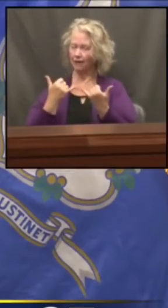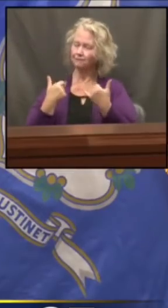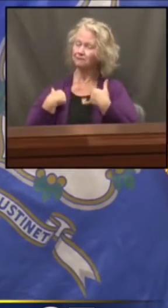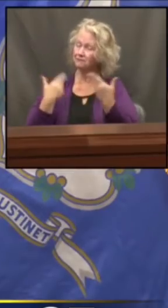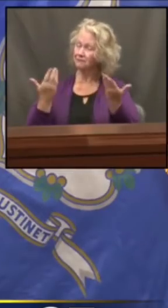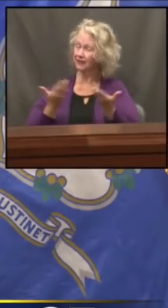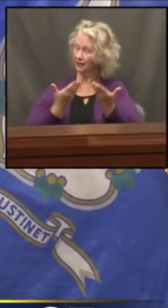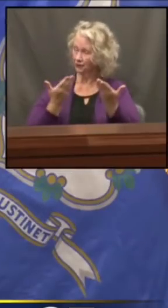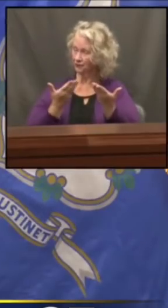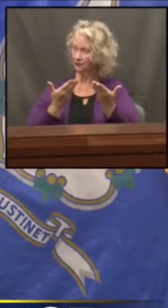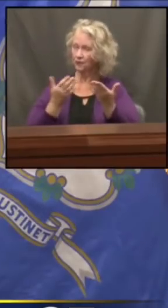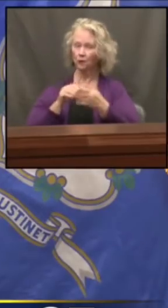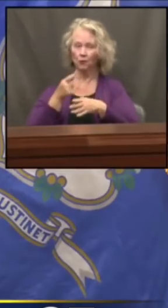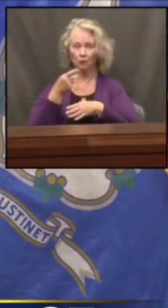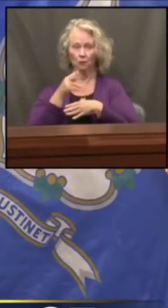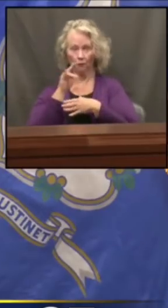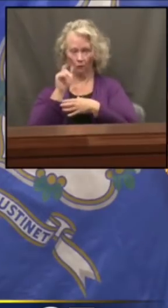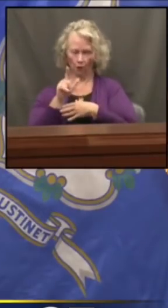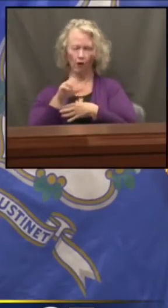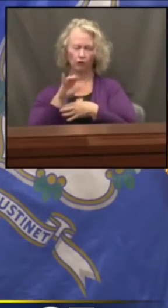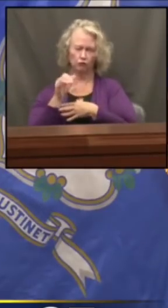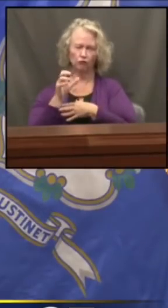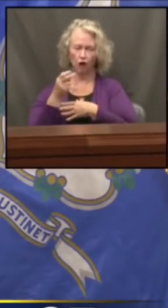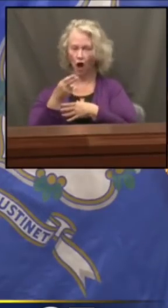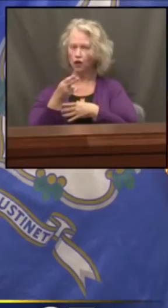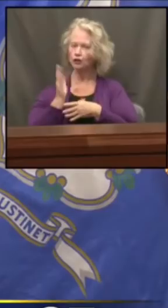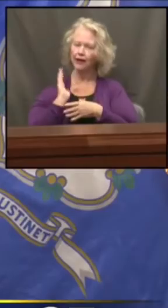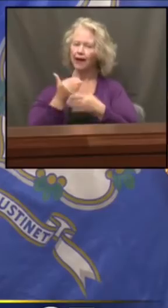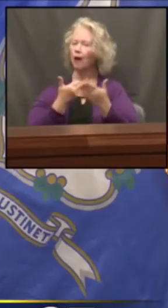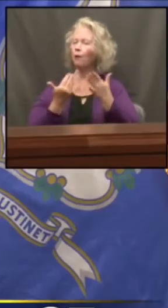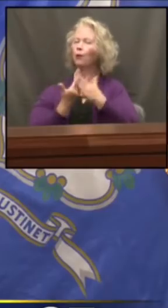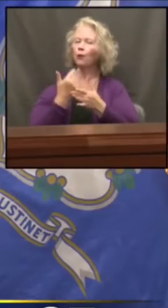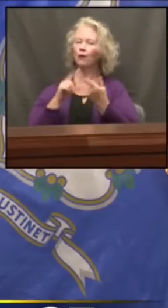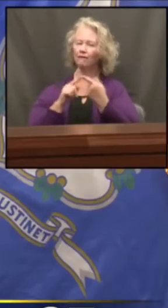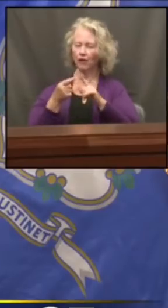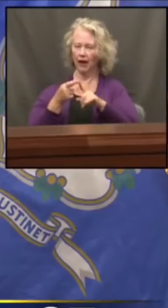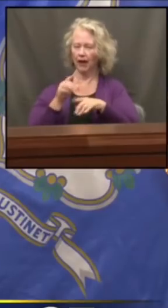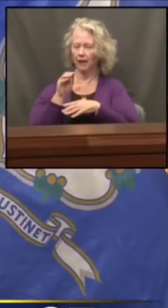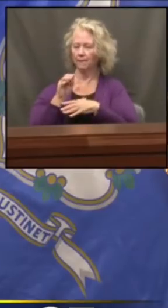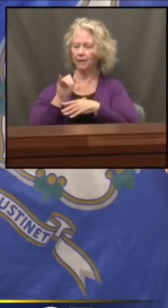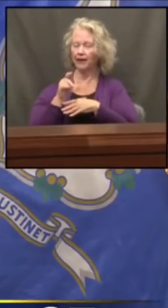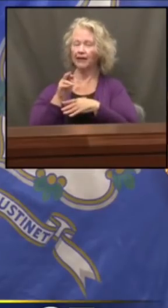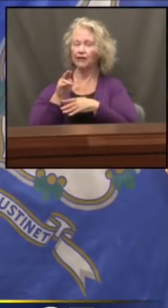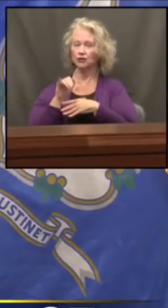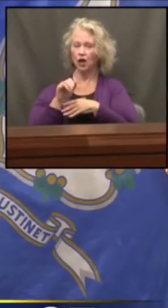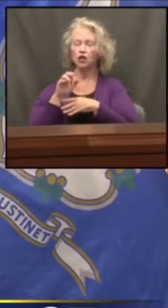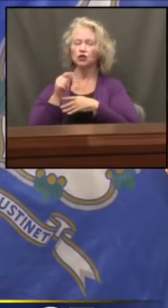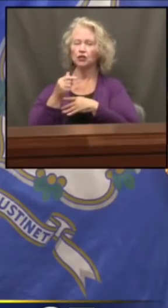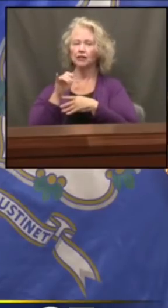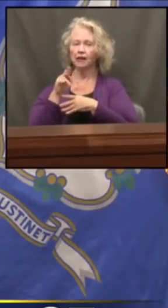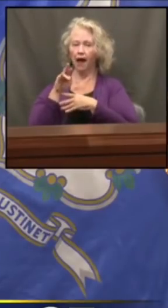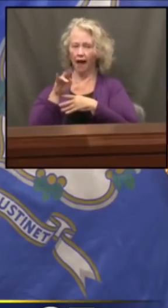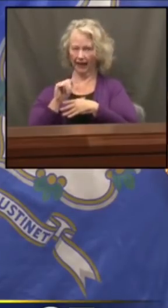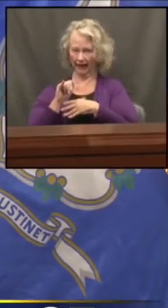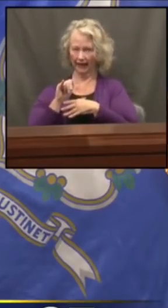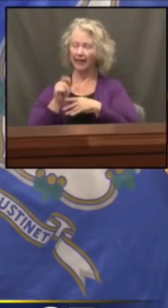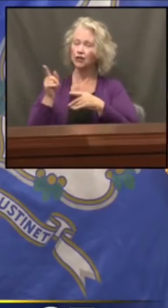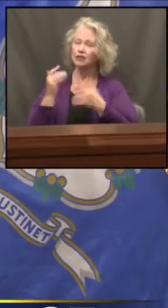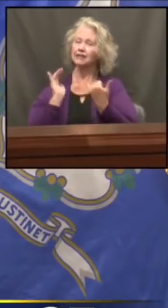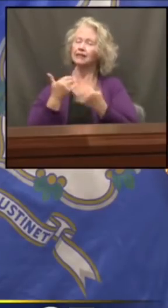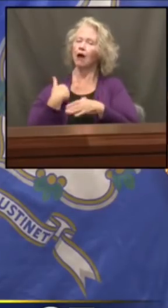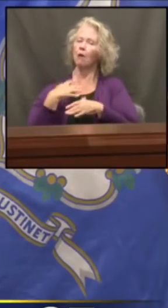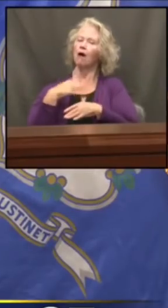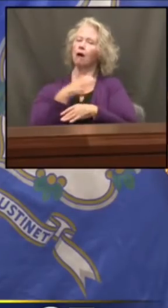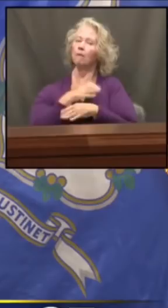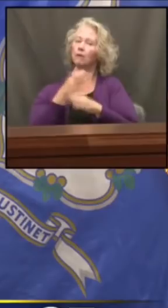with Paul and Josh. And we have a new friend, Manisha Jitani. Manisha is our Commissioner